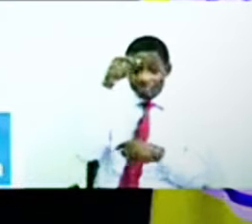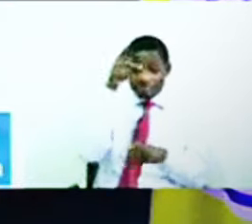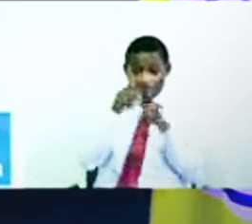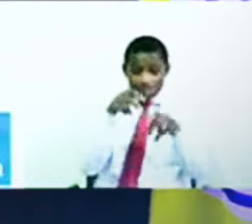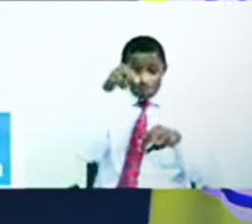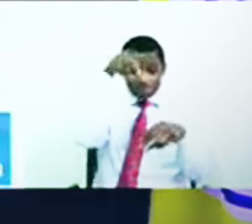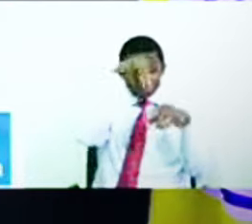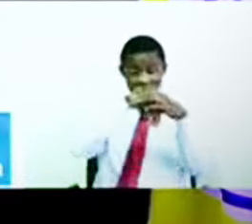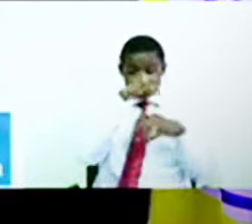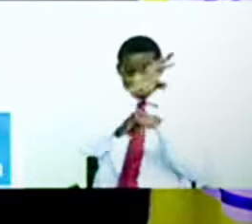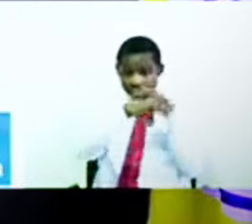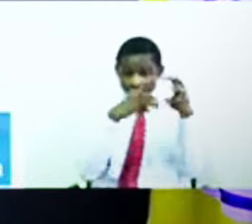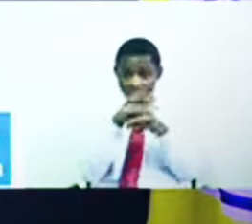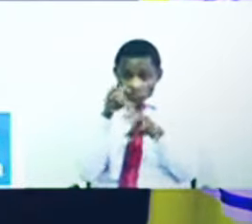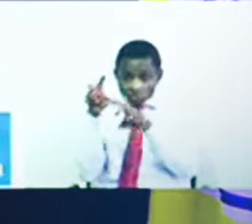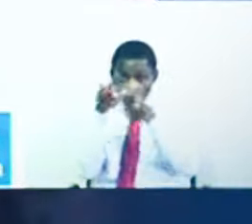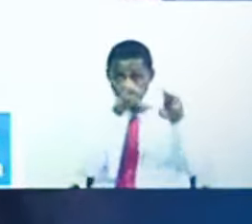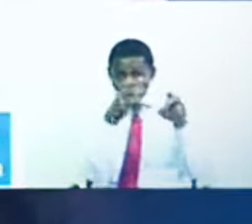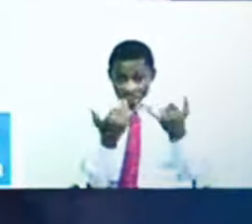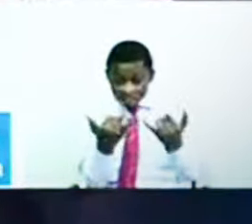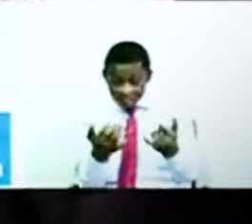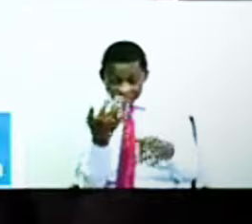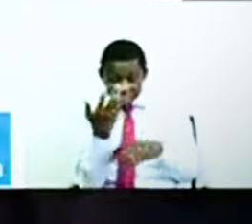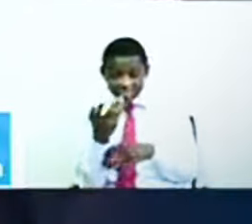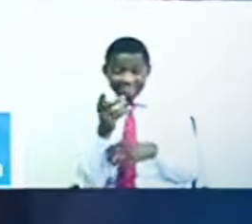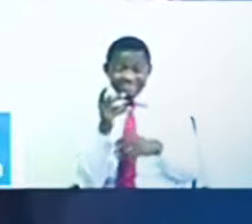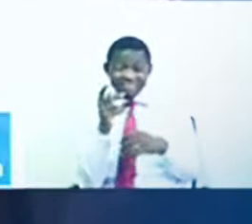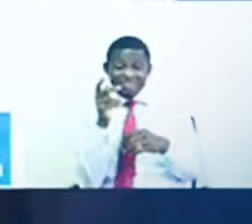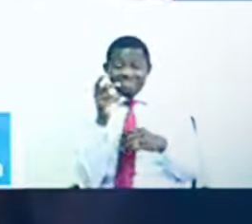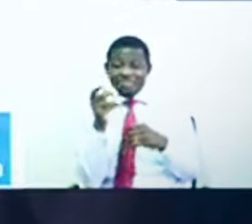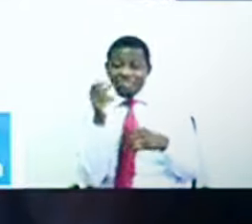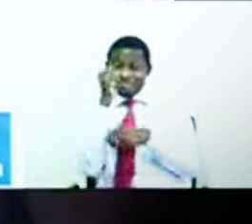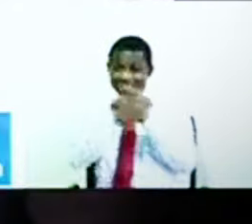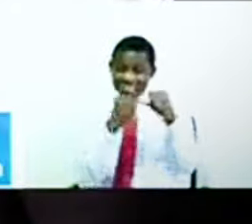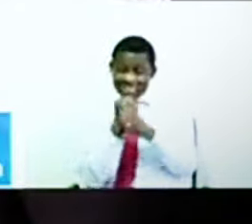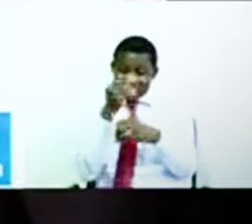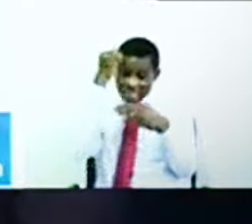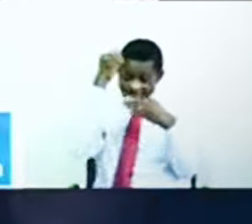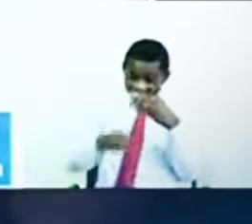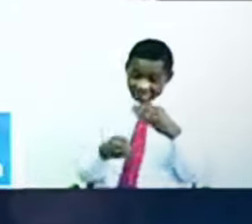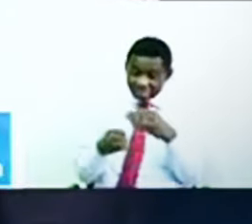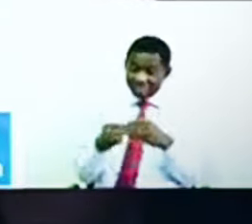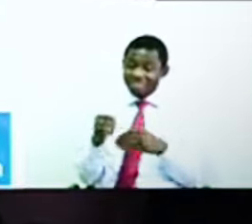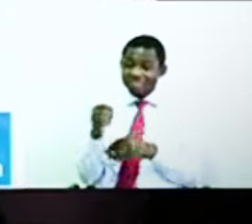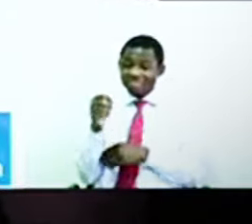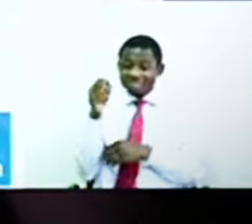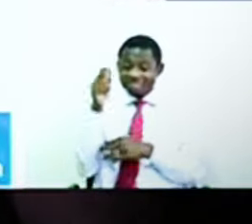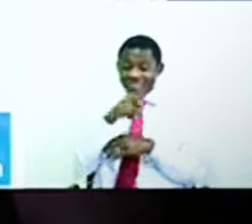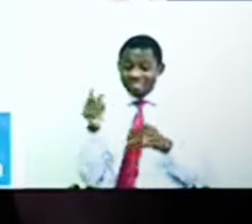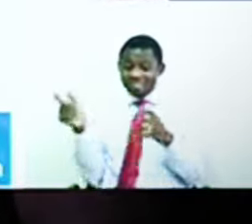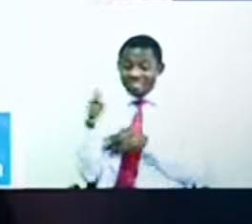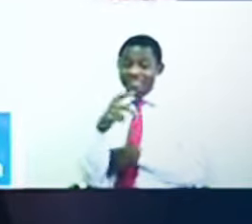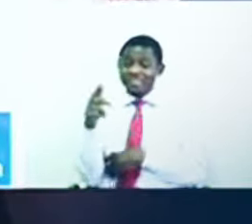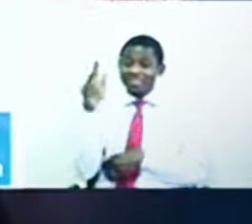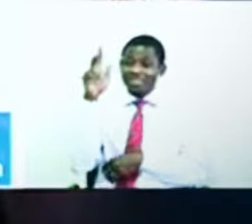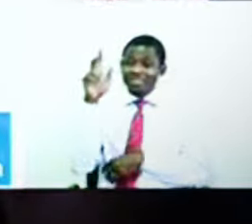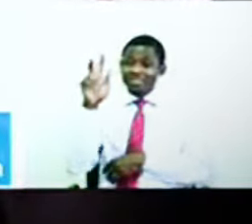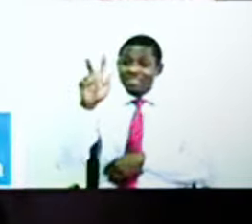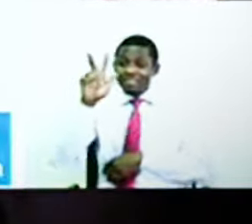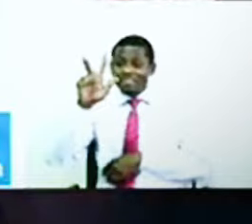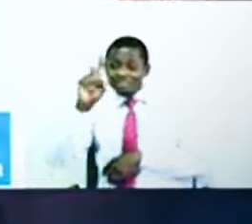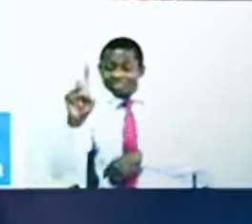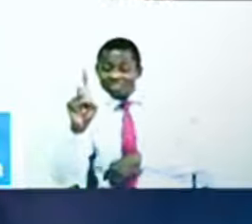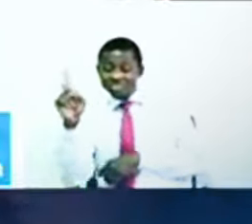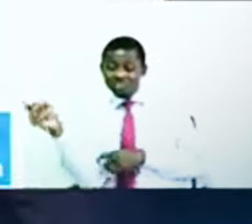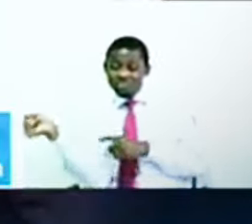so afidura eye December boso me ne die to so eduasa ba ko no obekọ ne kura. So instead